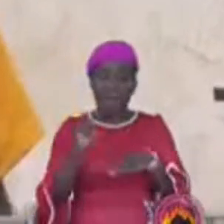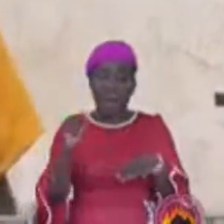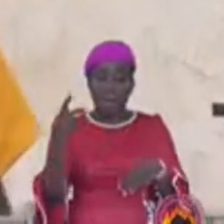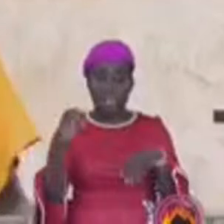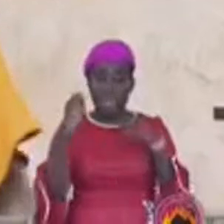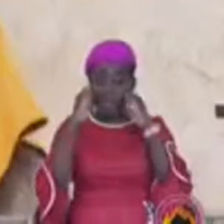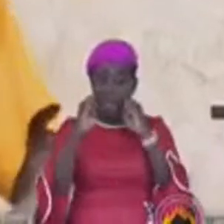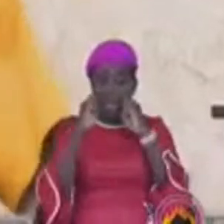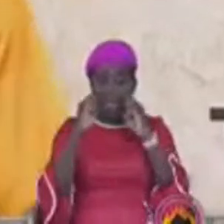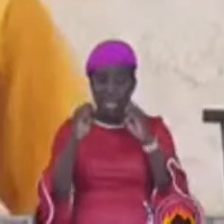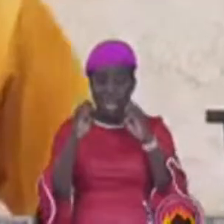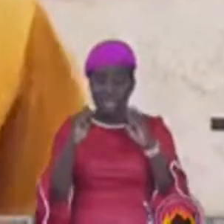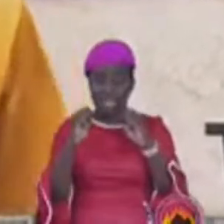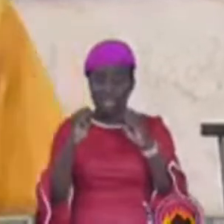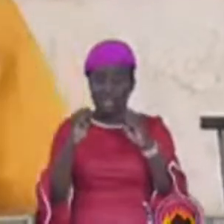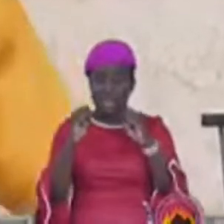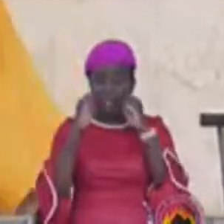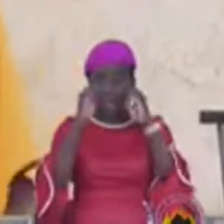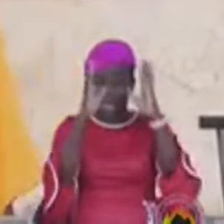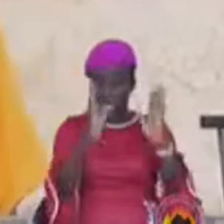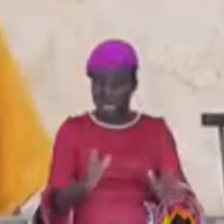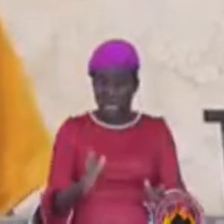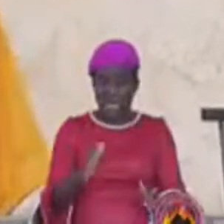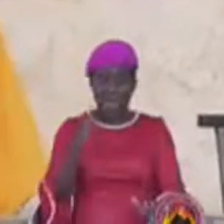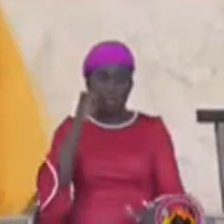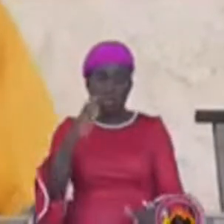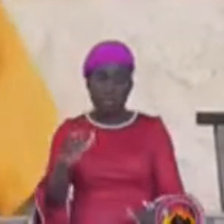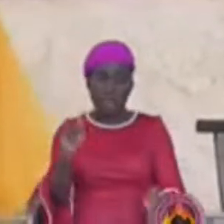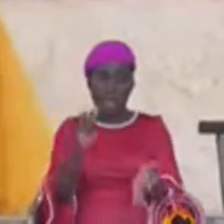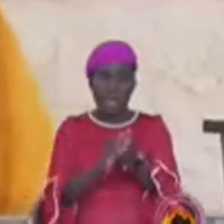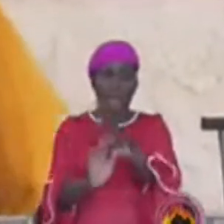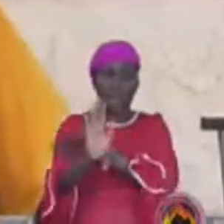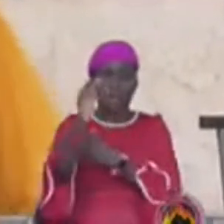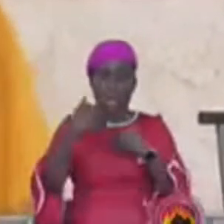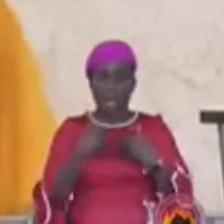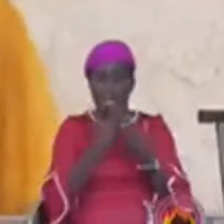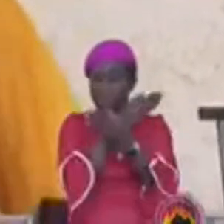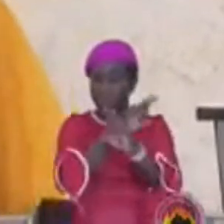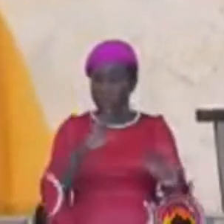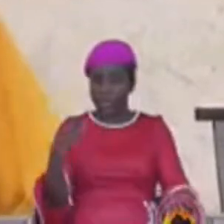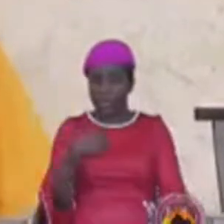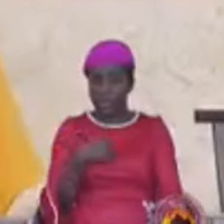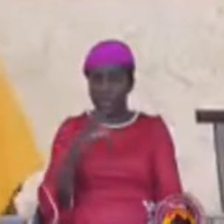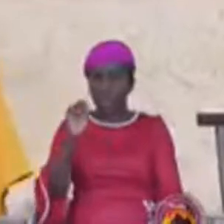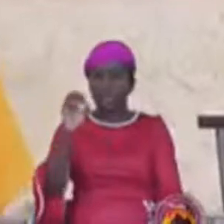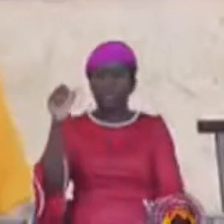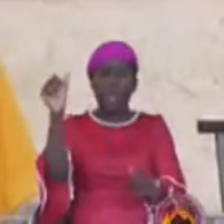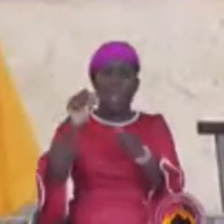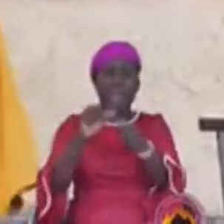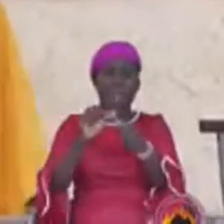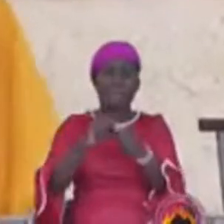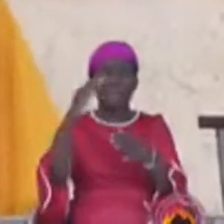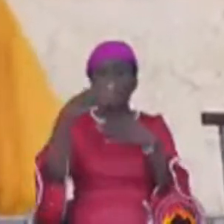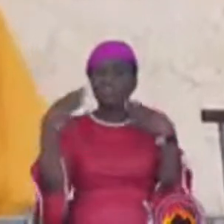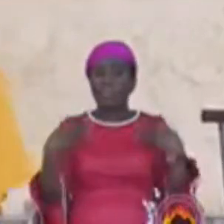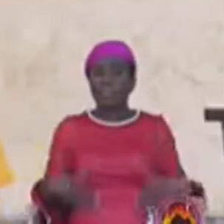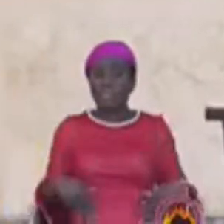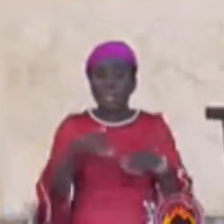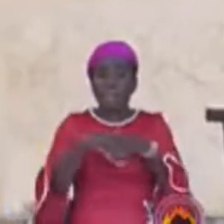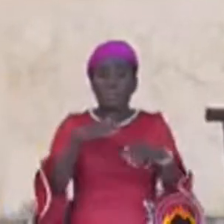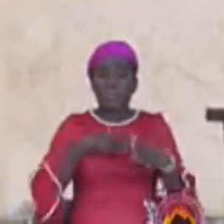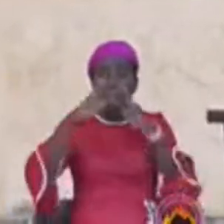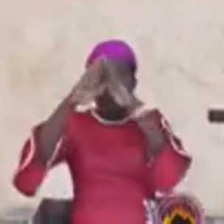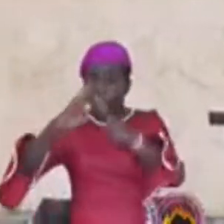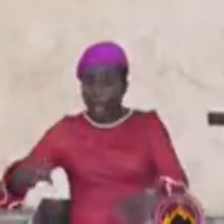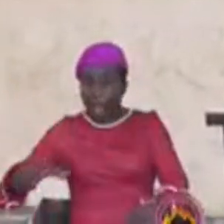wa gbogbo awon adugbo wa n bota nu ile ye kankan pe ta ni arabirin lai de mo pe olohun lo sise owo e But to pe